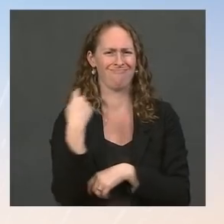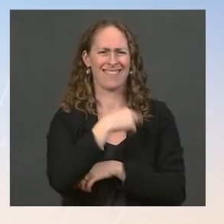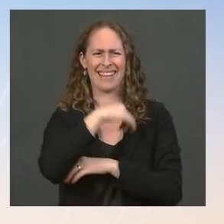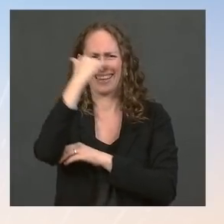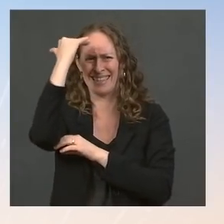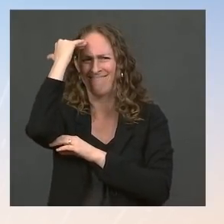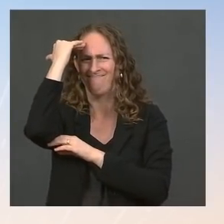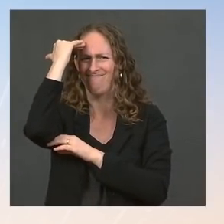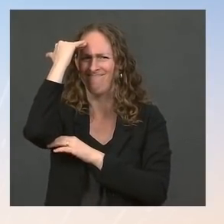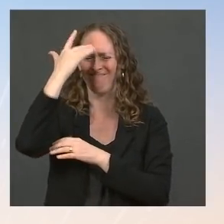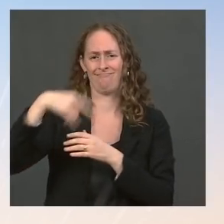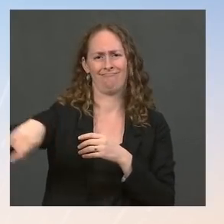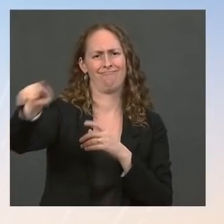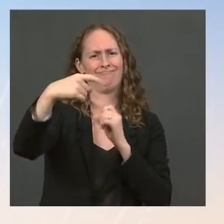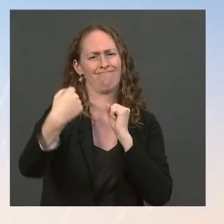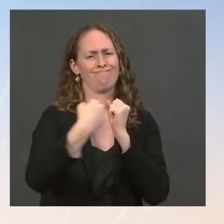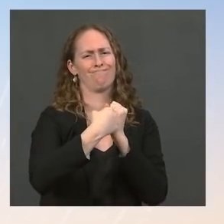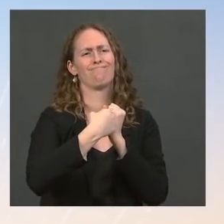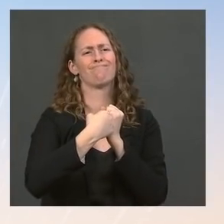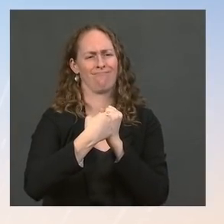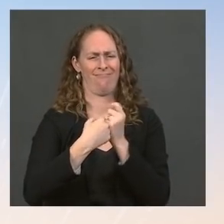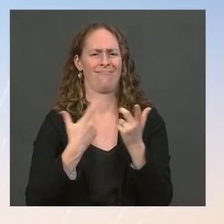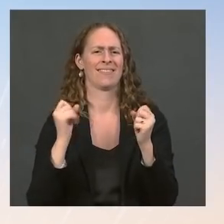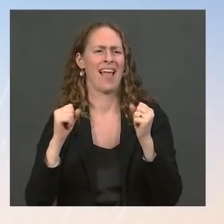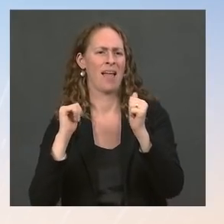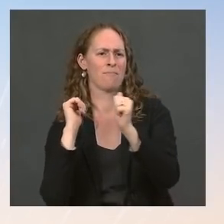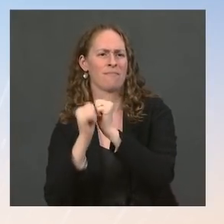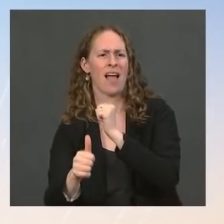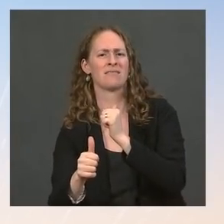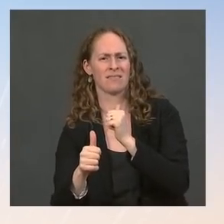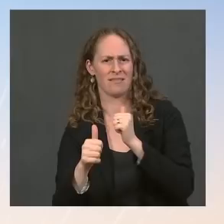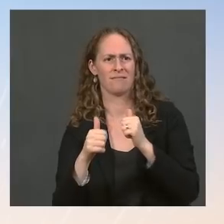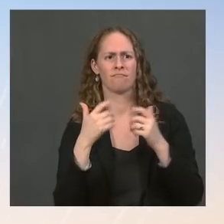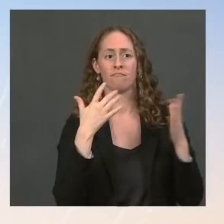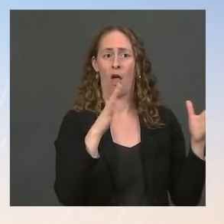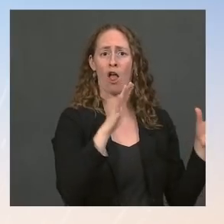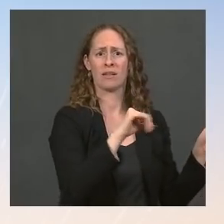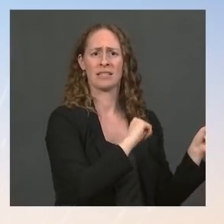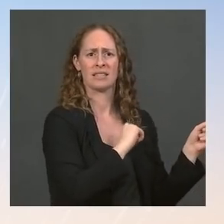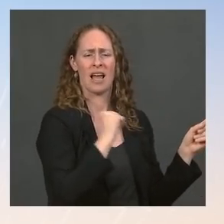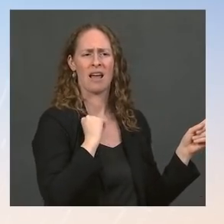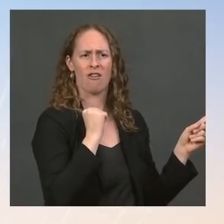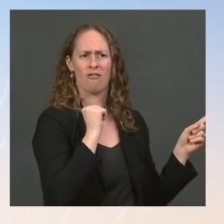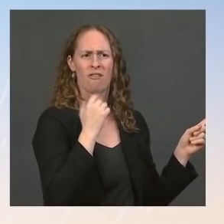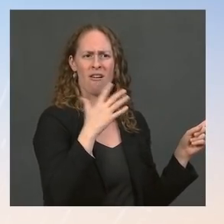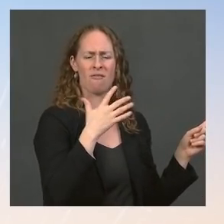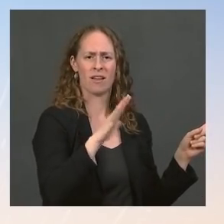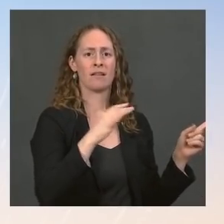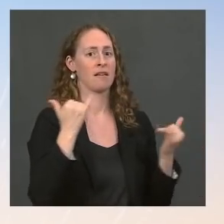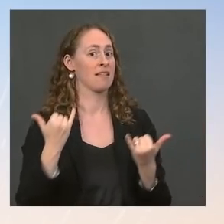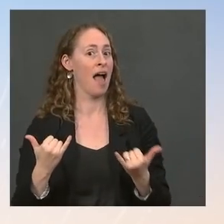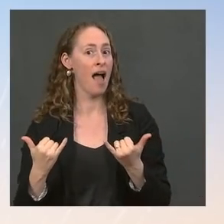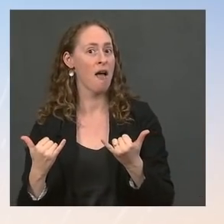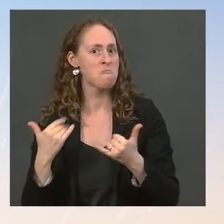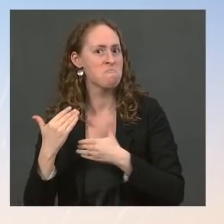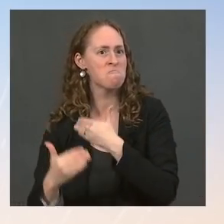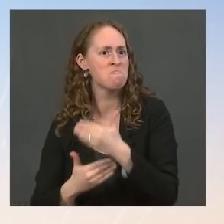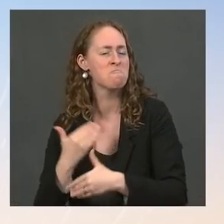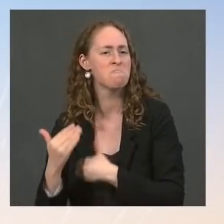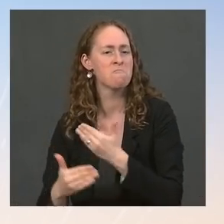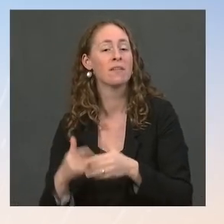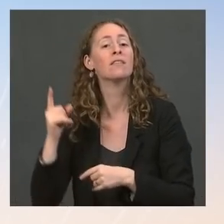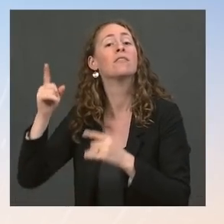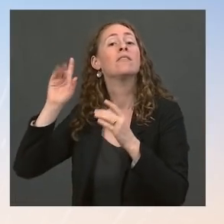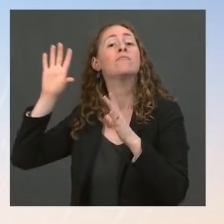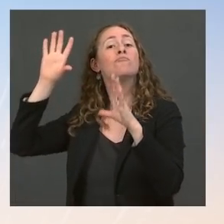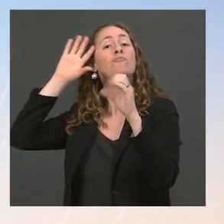that package moving forward in the Senate, and that it will get passed. That's what's happening right now. The role the president is playing